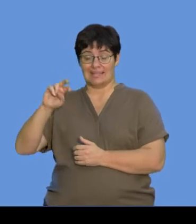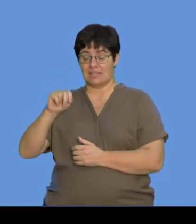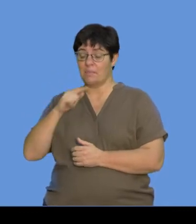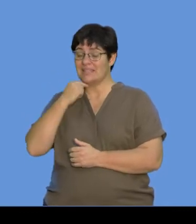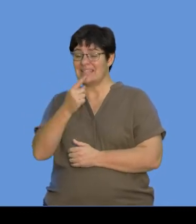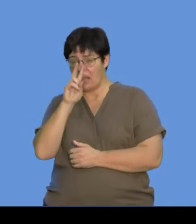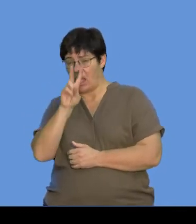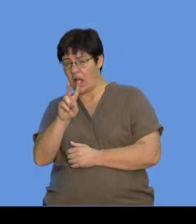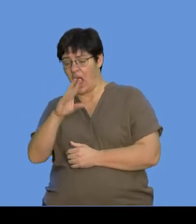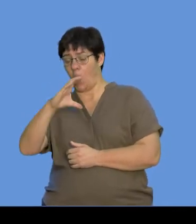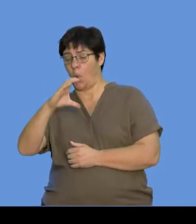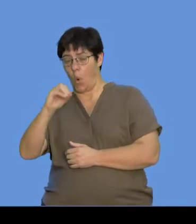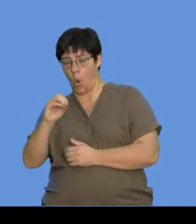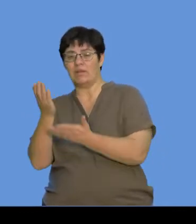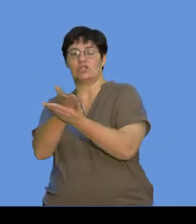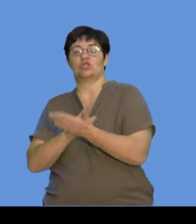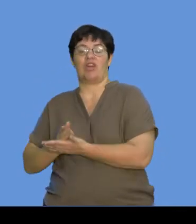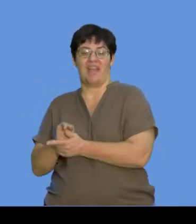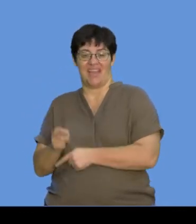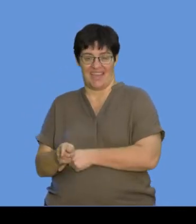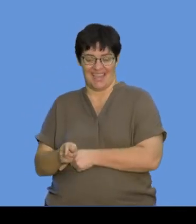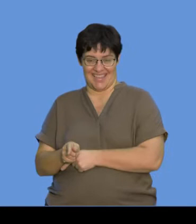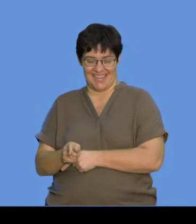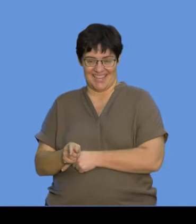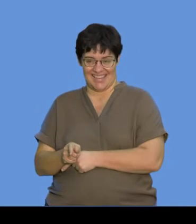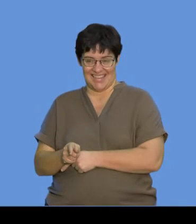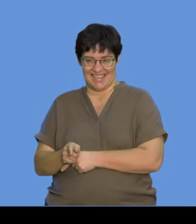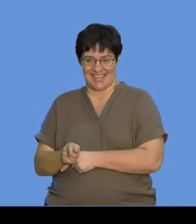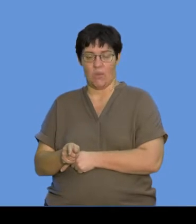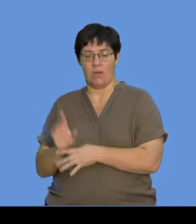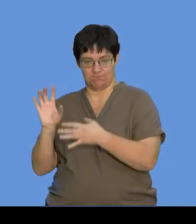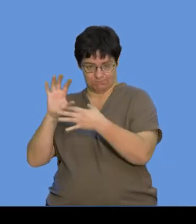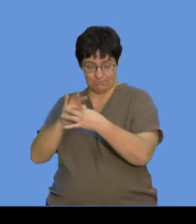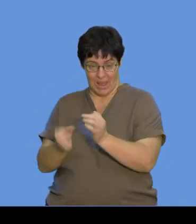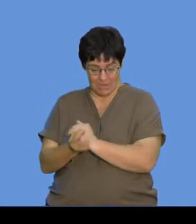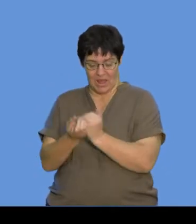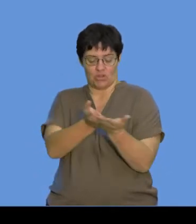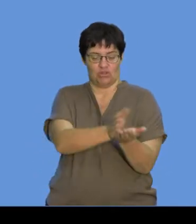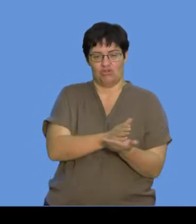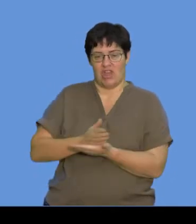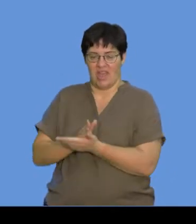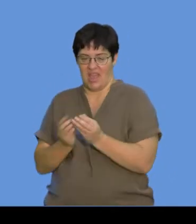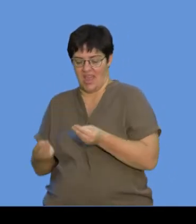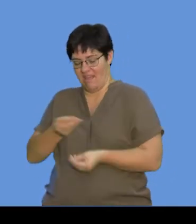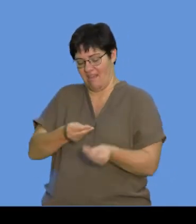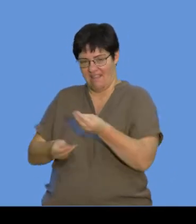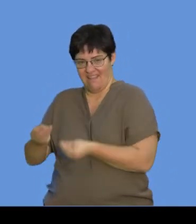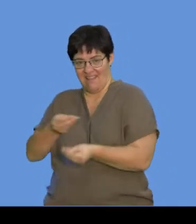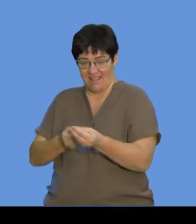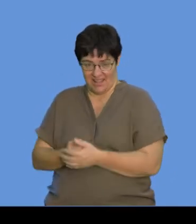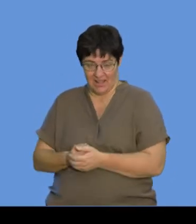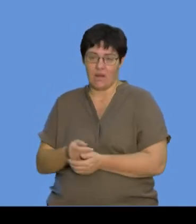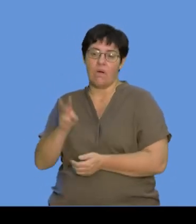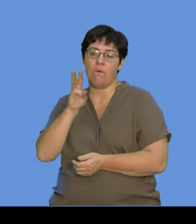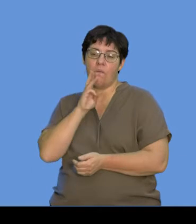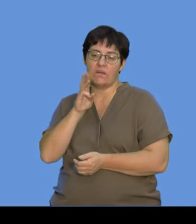okay? So the moment you see the word core, it says there is some sort of sharing while the bonding is taking place between the